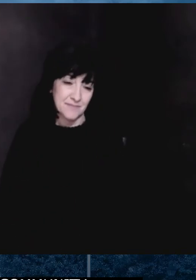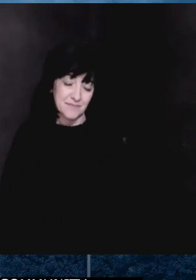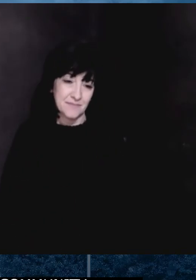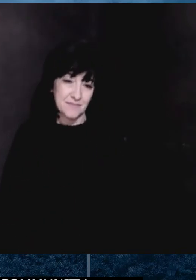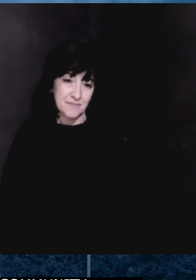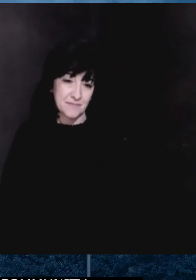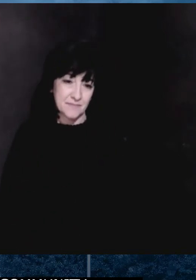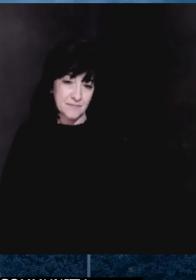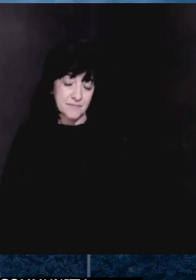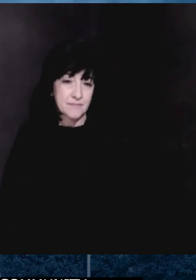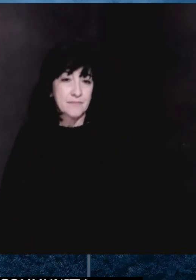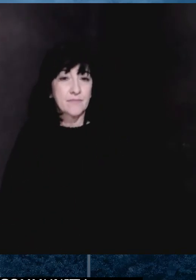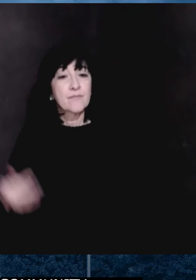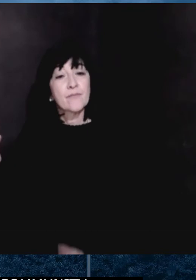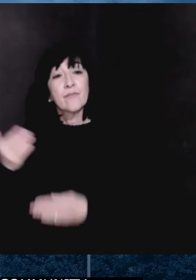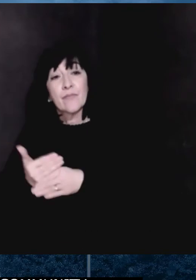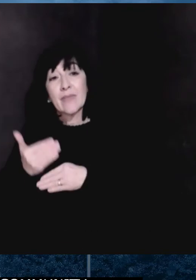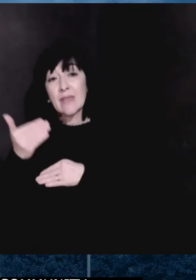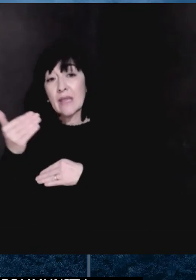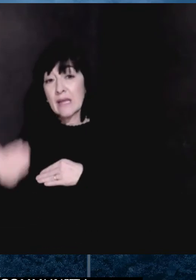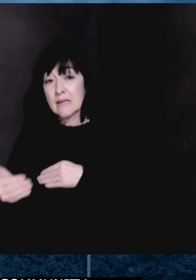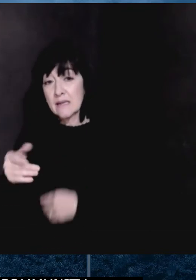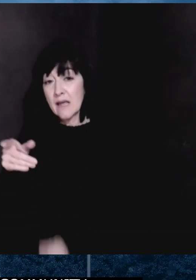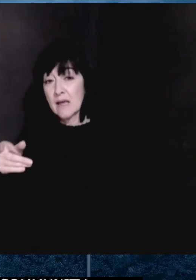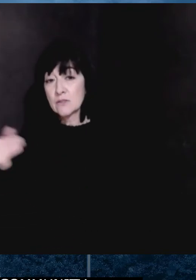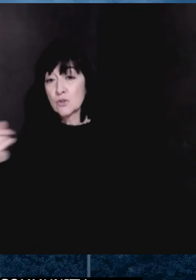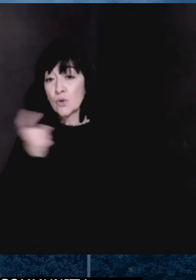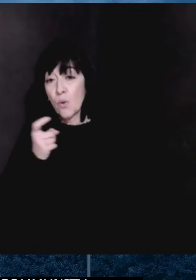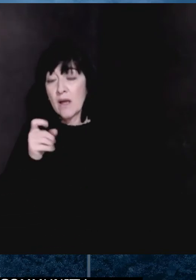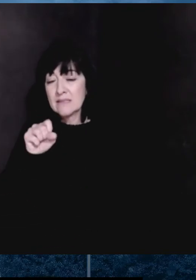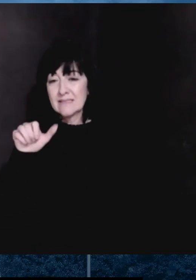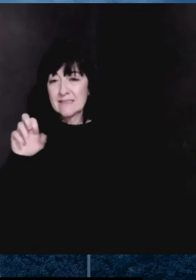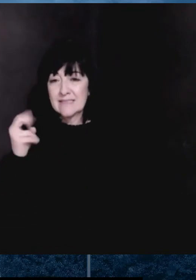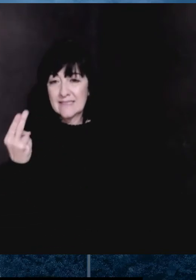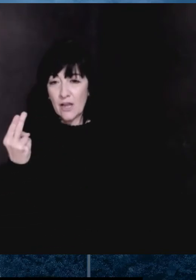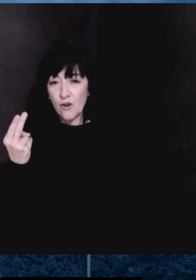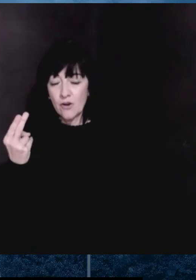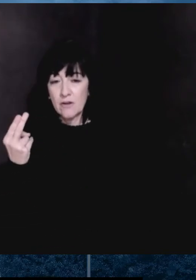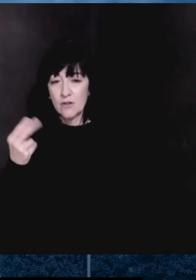All right, next we'll go to Sarah Gamard from the News Journal.